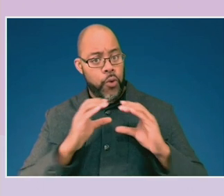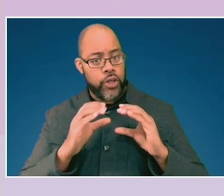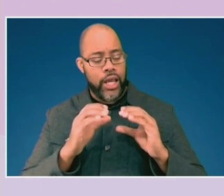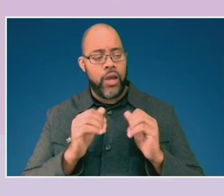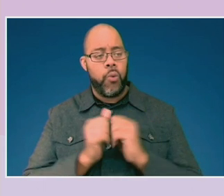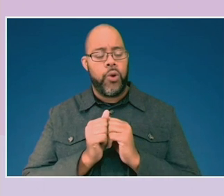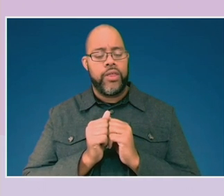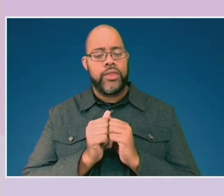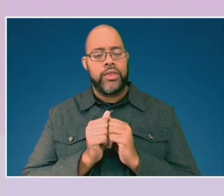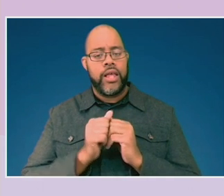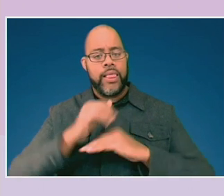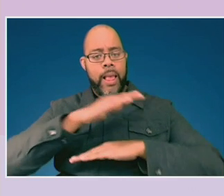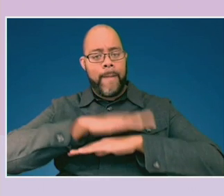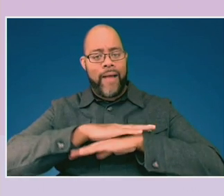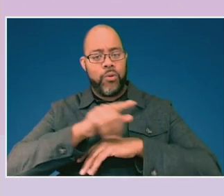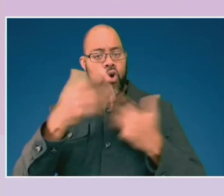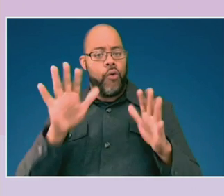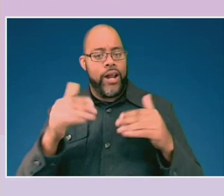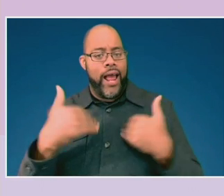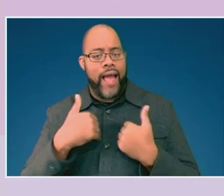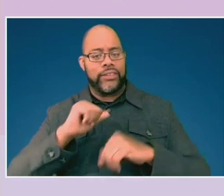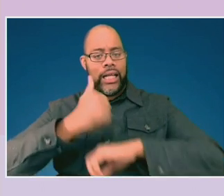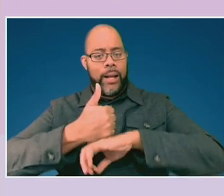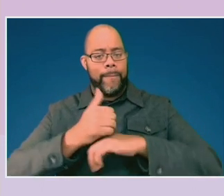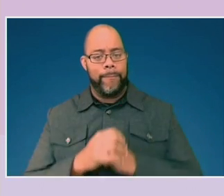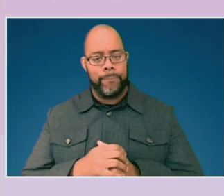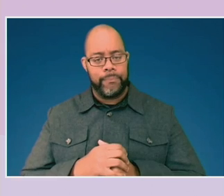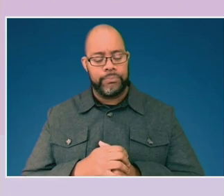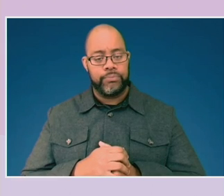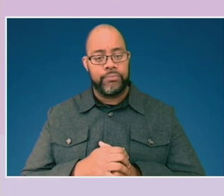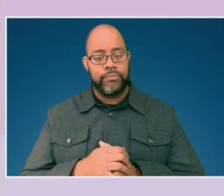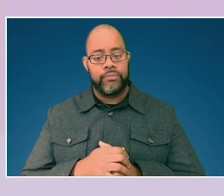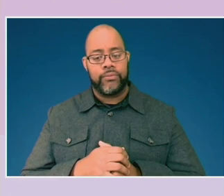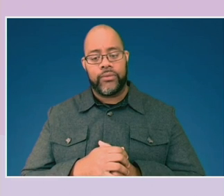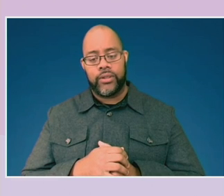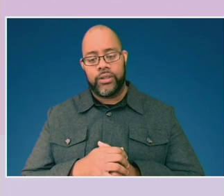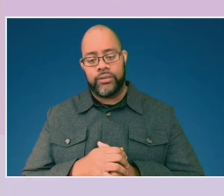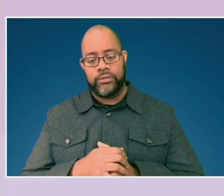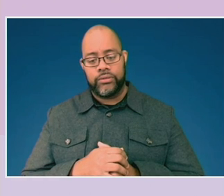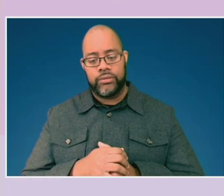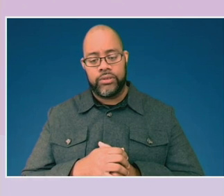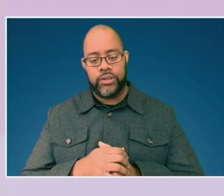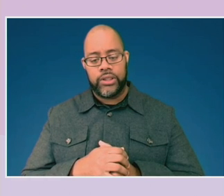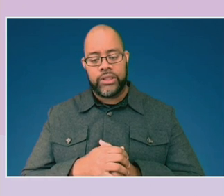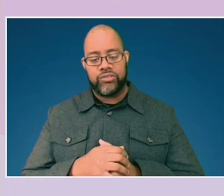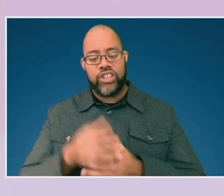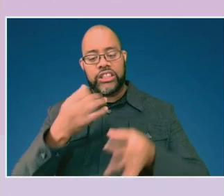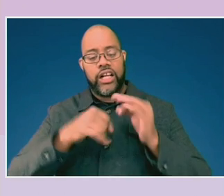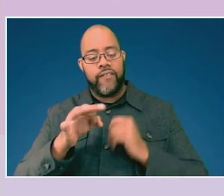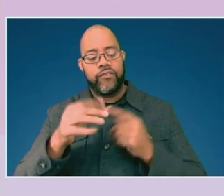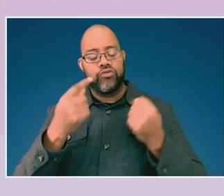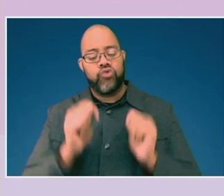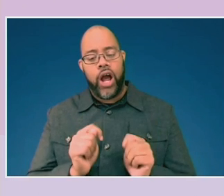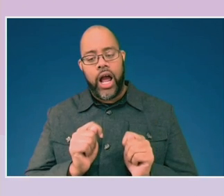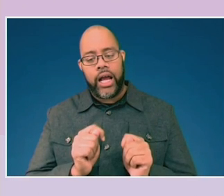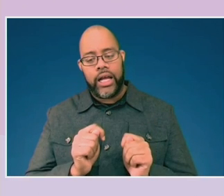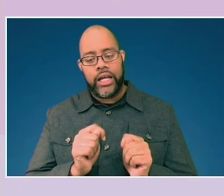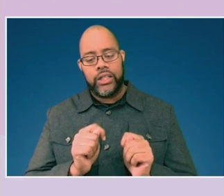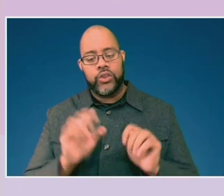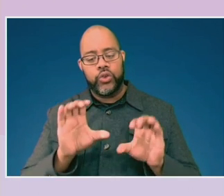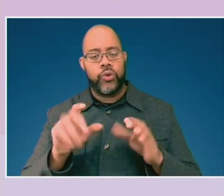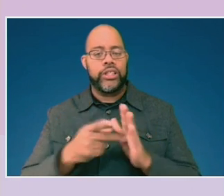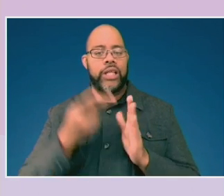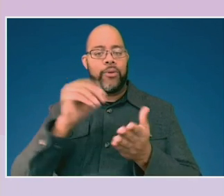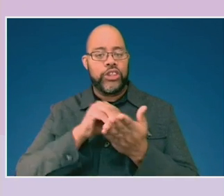the platforms you already have in place, rather than trying to people to double document